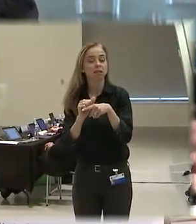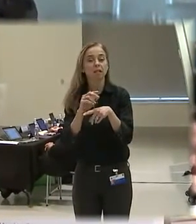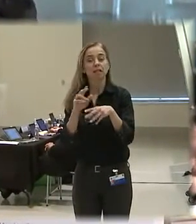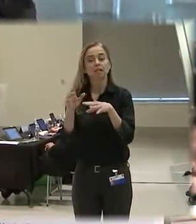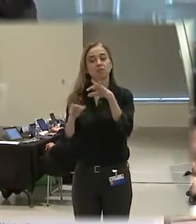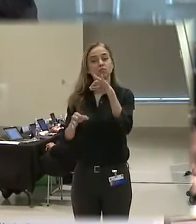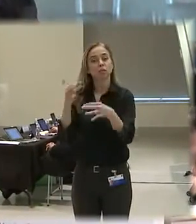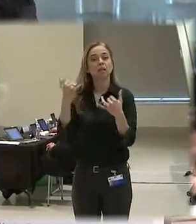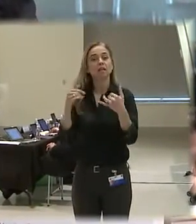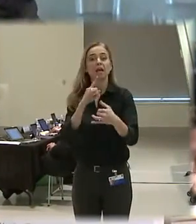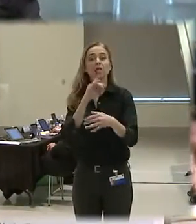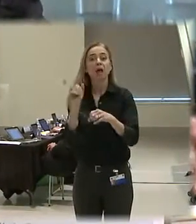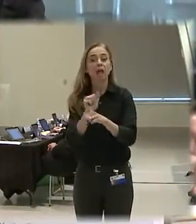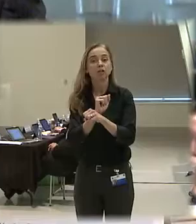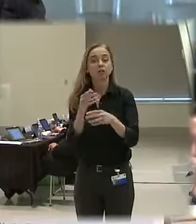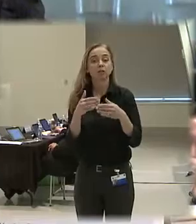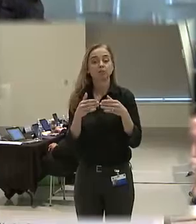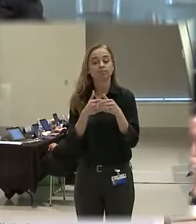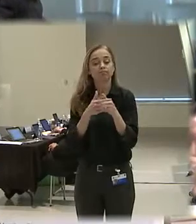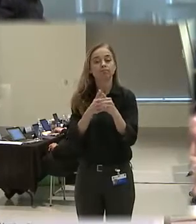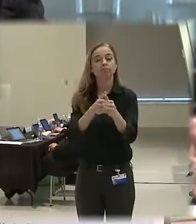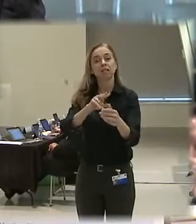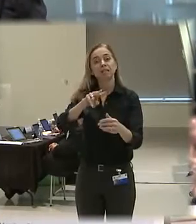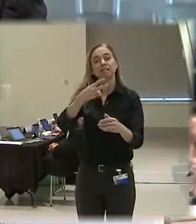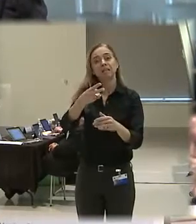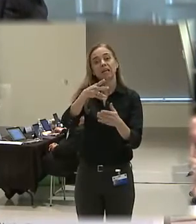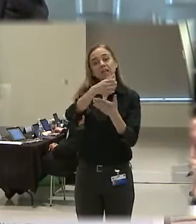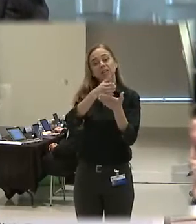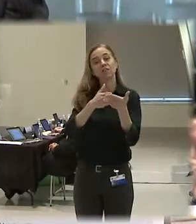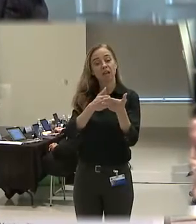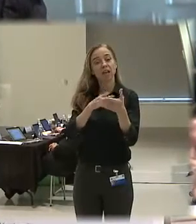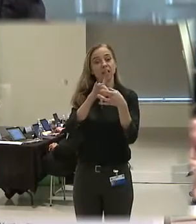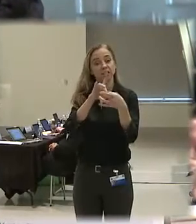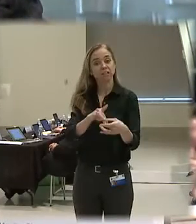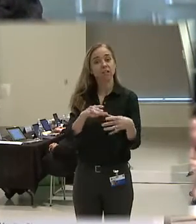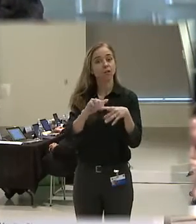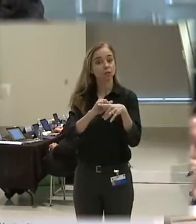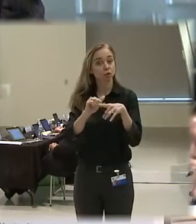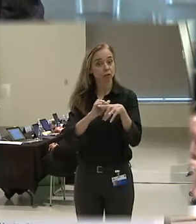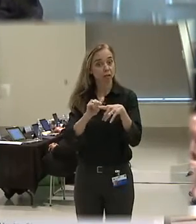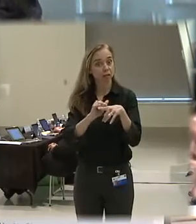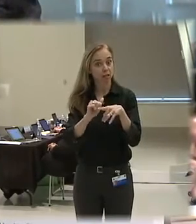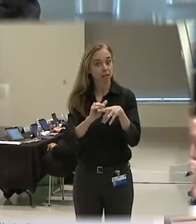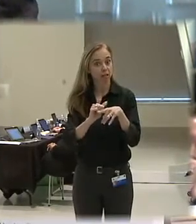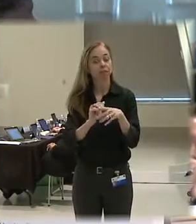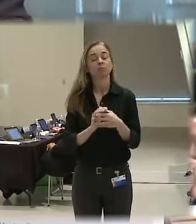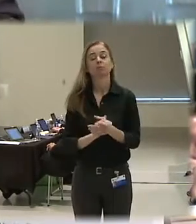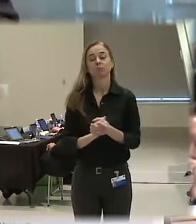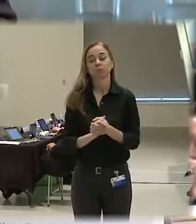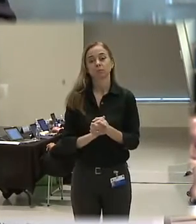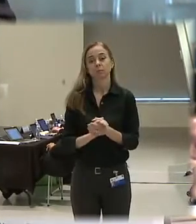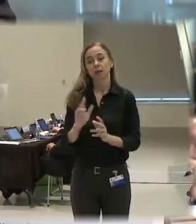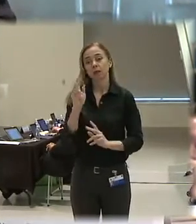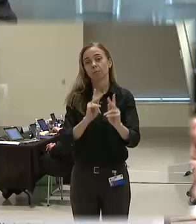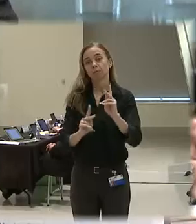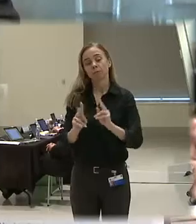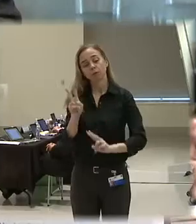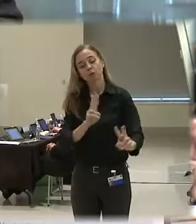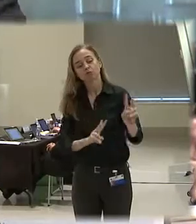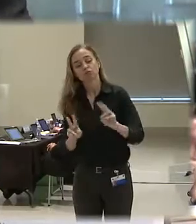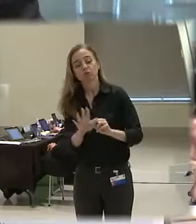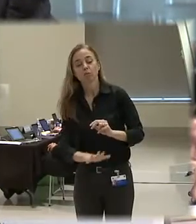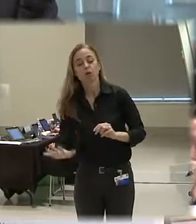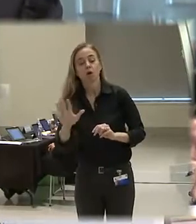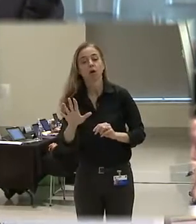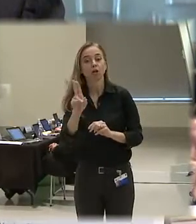we're now actually moving into a second phase of that training that people are coming to see all across the country.